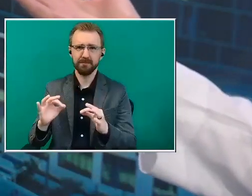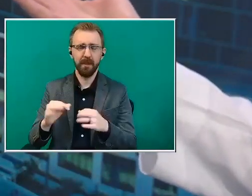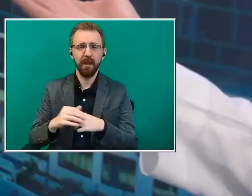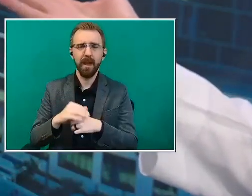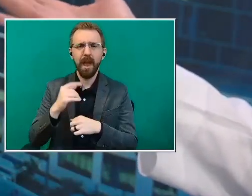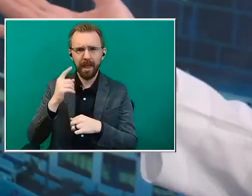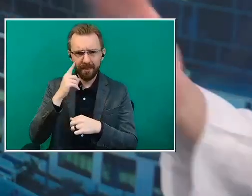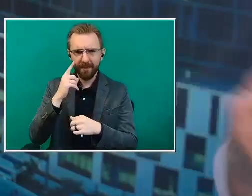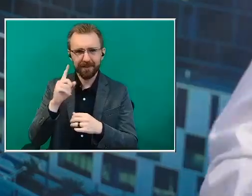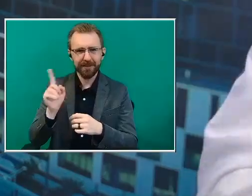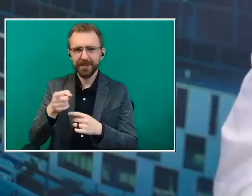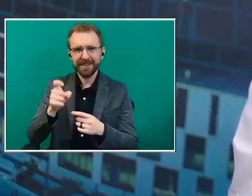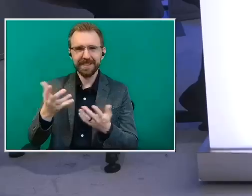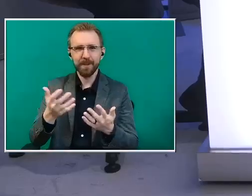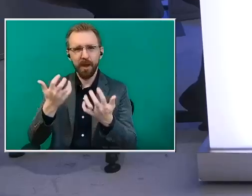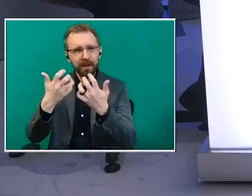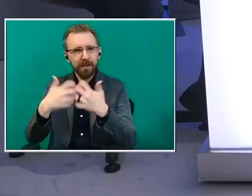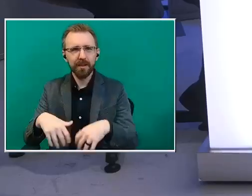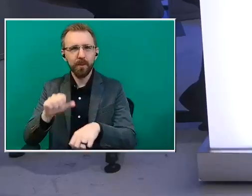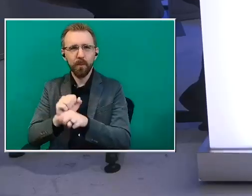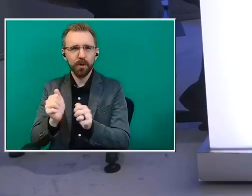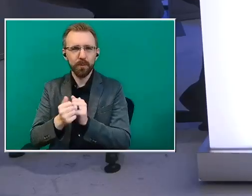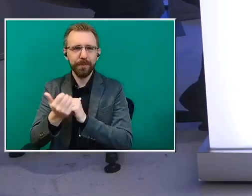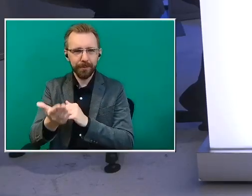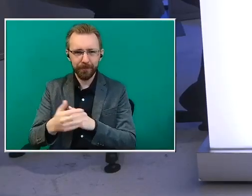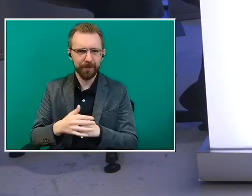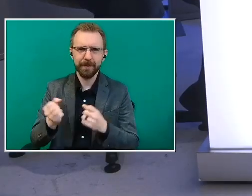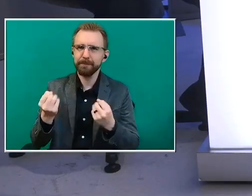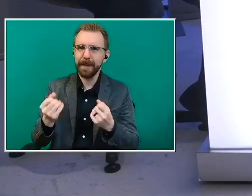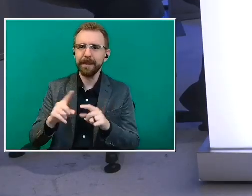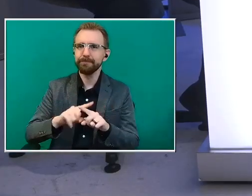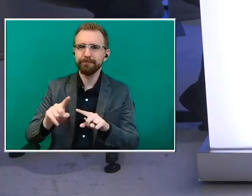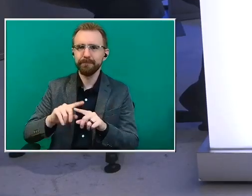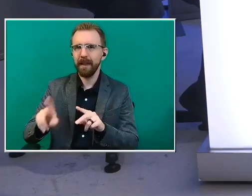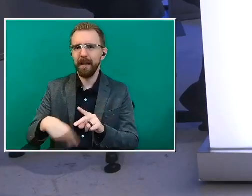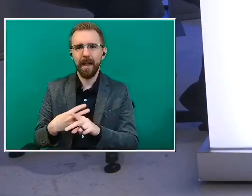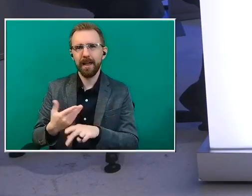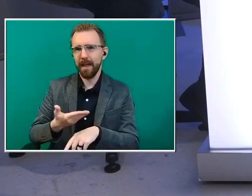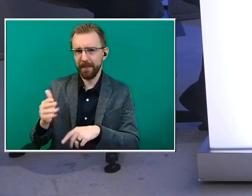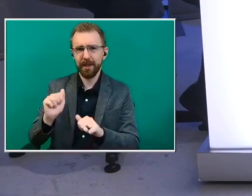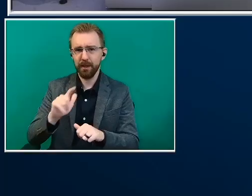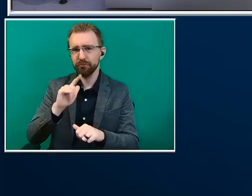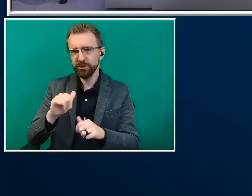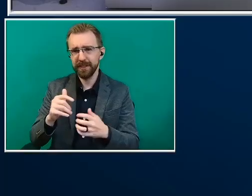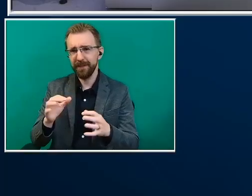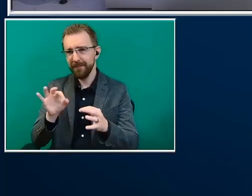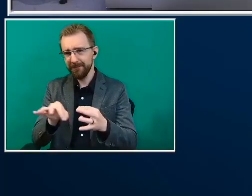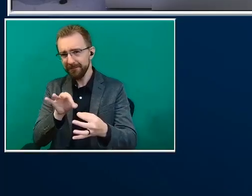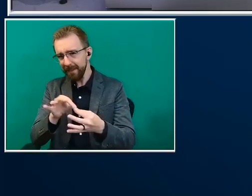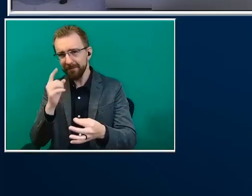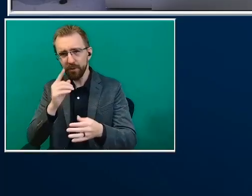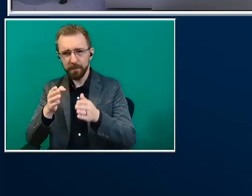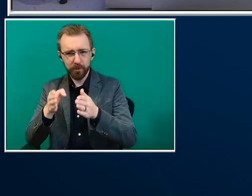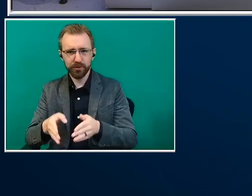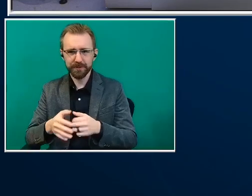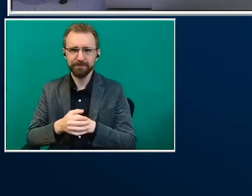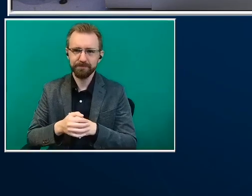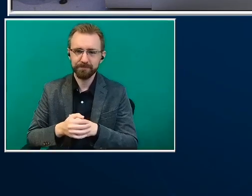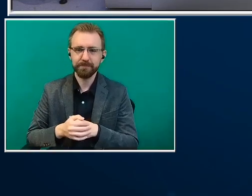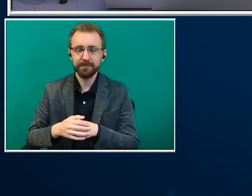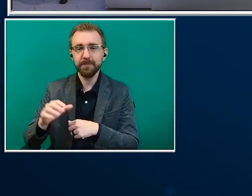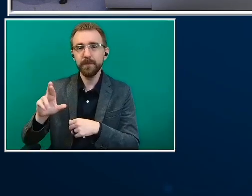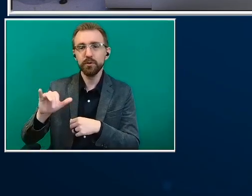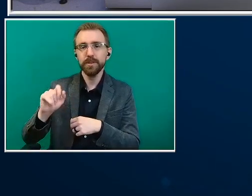that works for you. And there's so many different ones out there now, we can really kind of fit them for the person. Krista has a message for